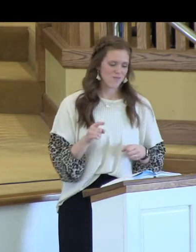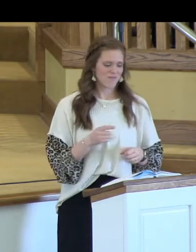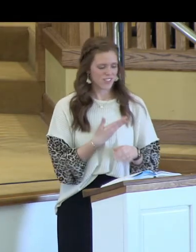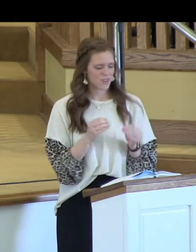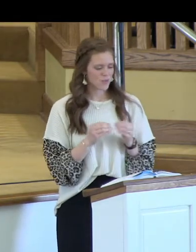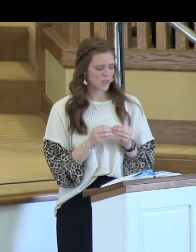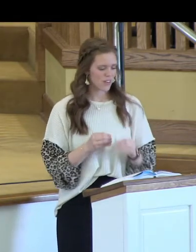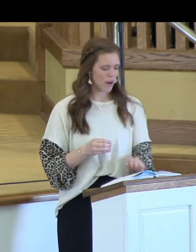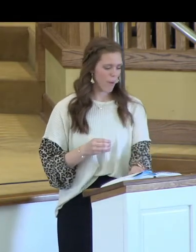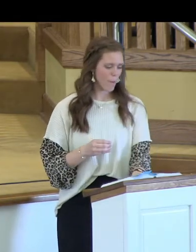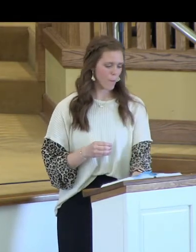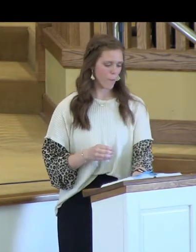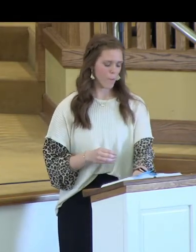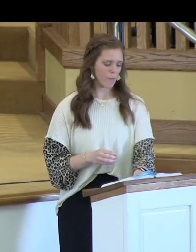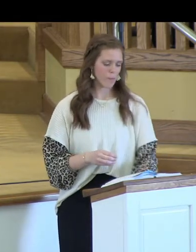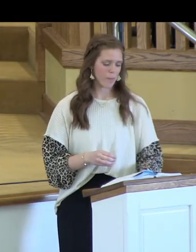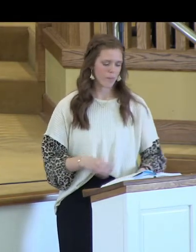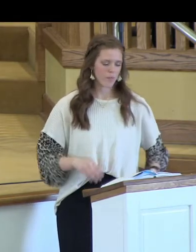265.